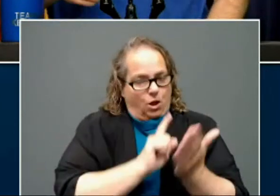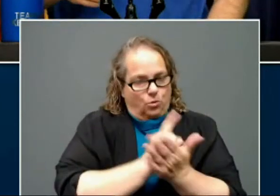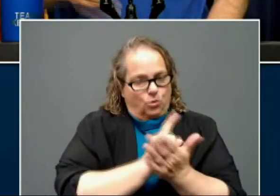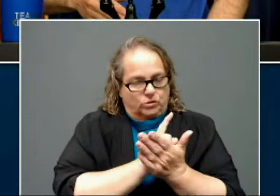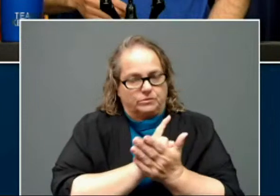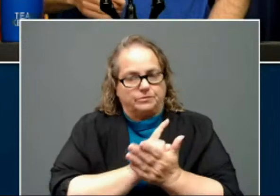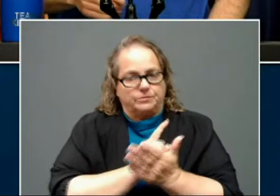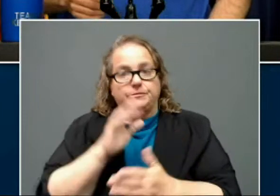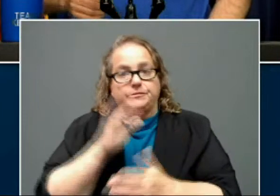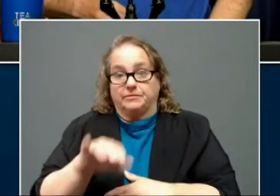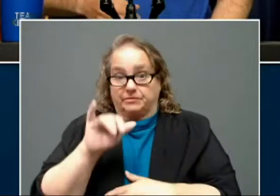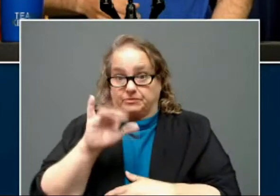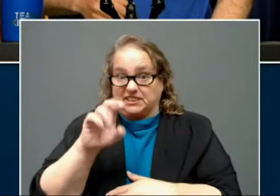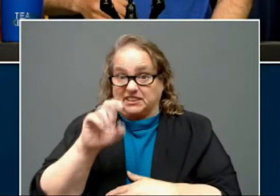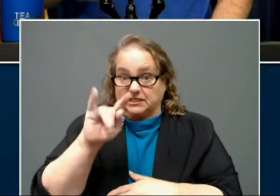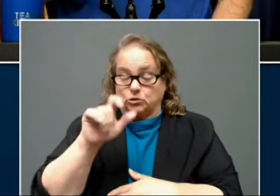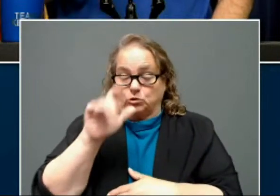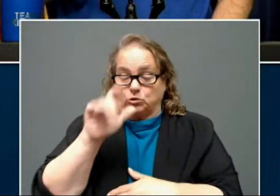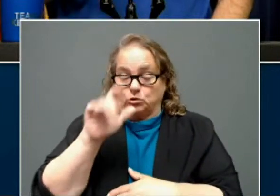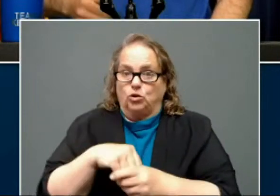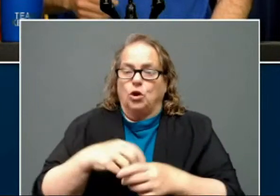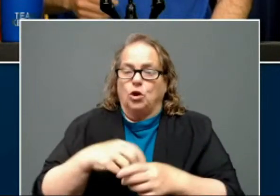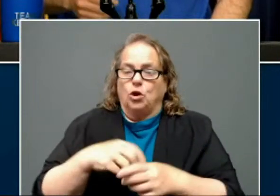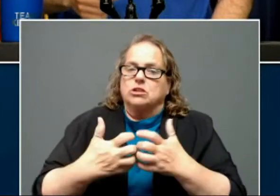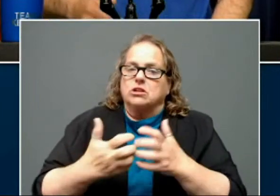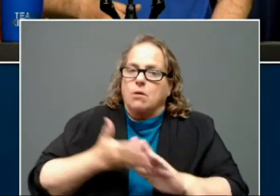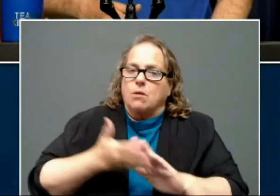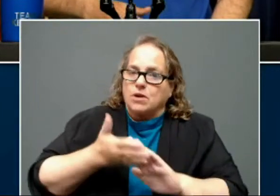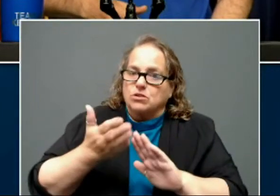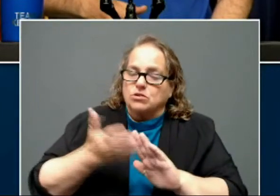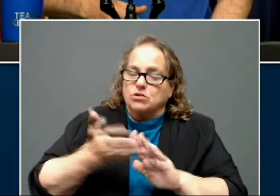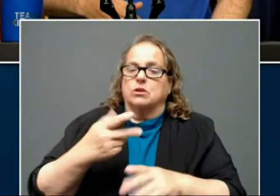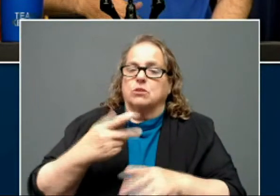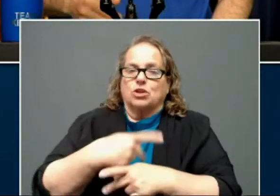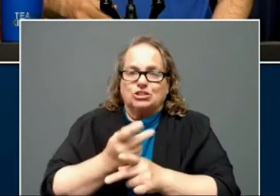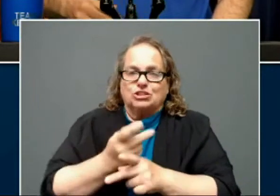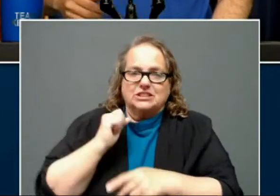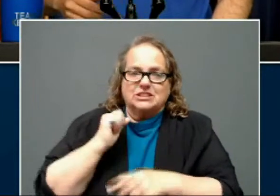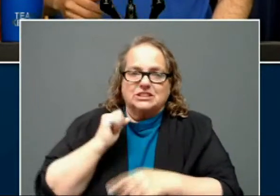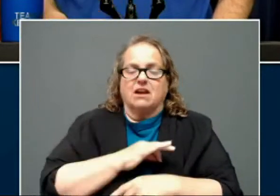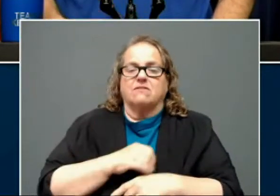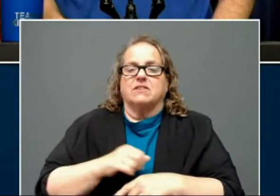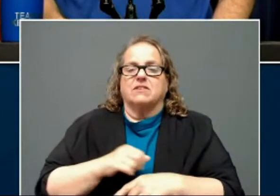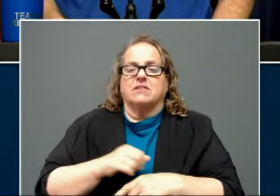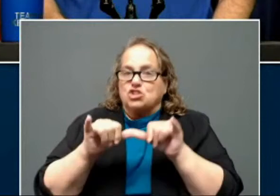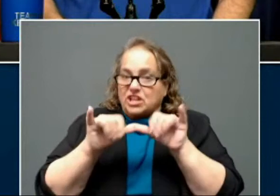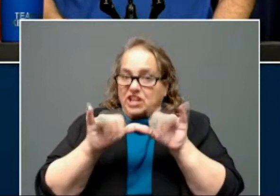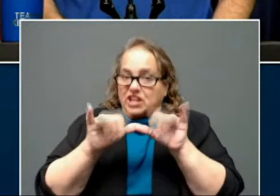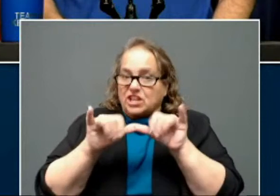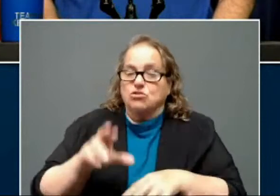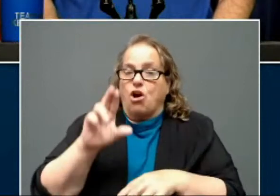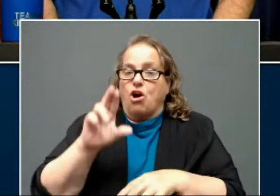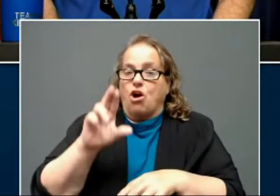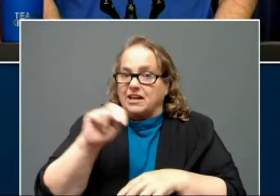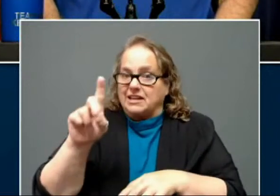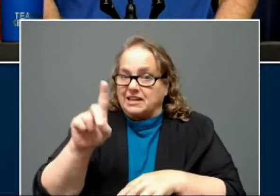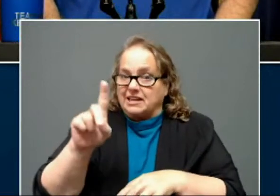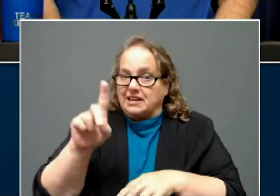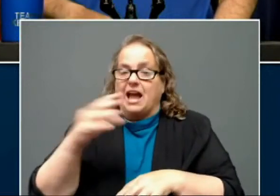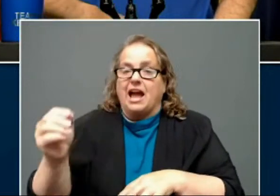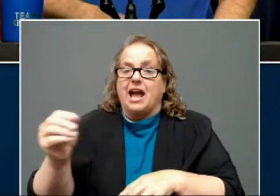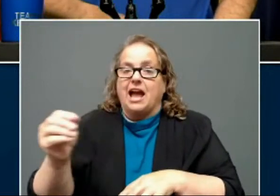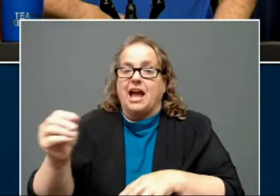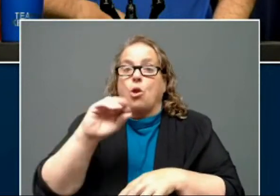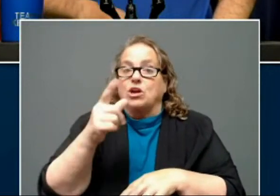include machine operators and production staff. They'll include engineers and R&D, logistics, and administrative workers.